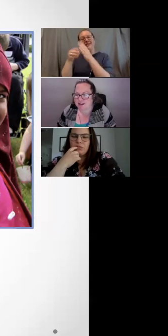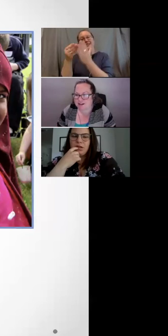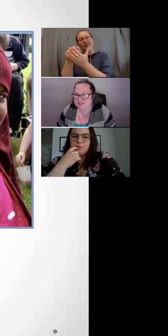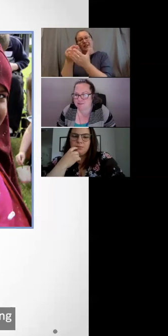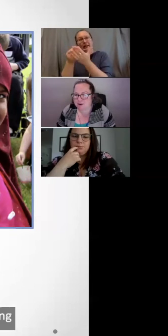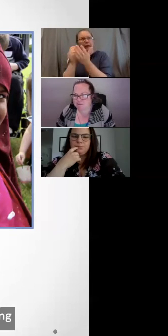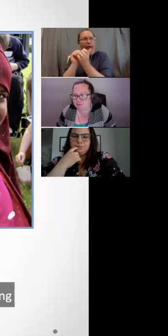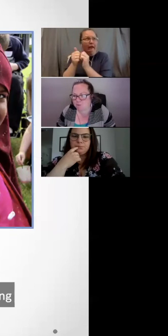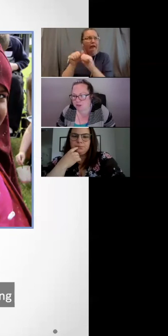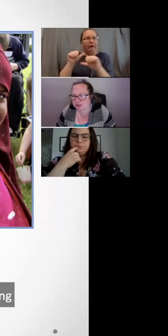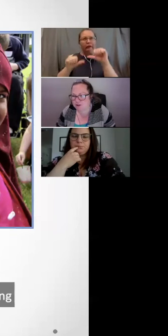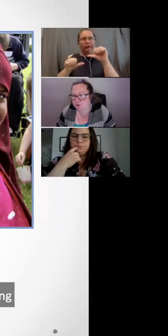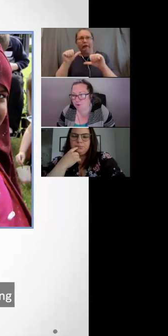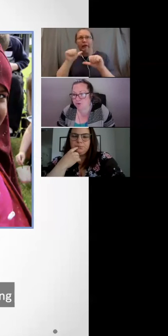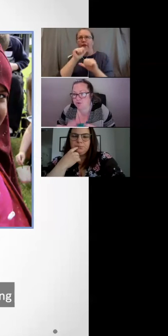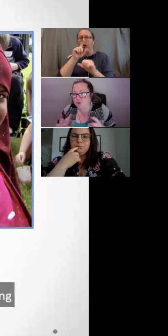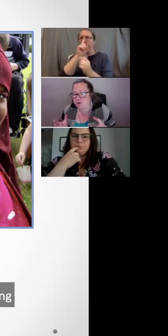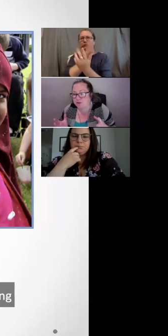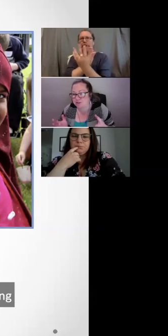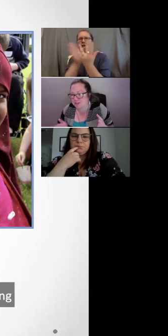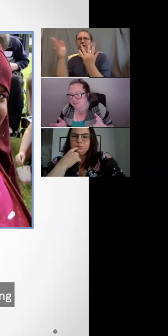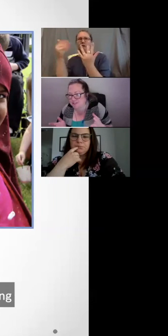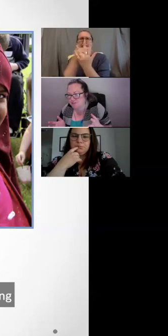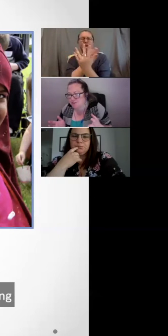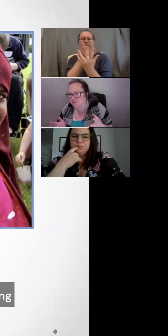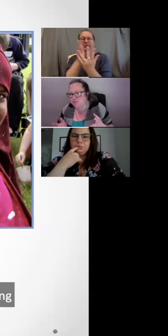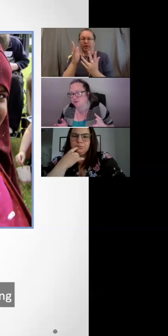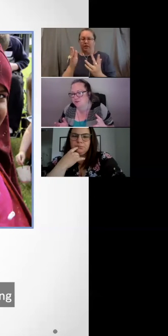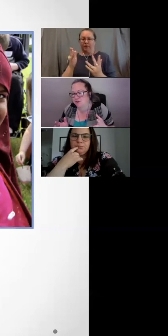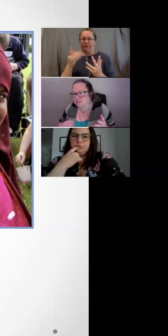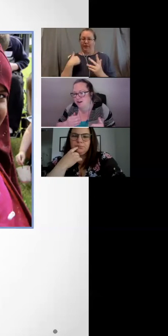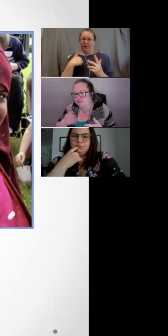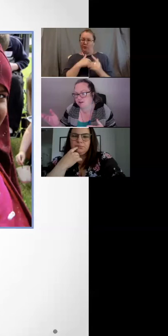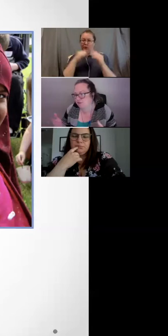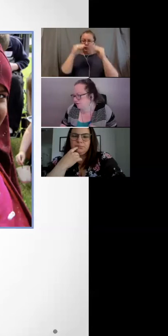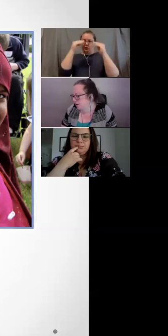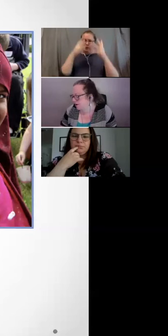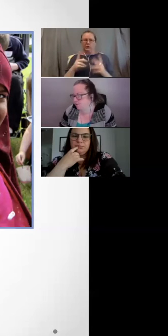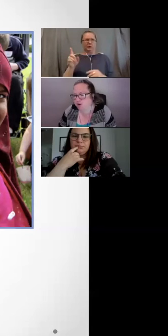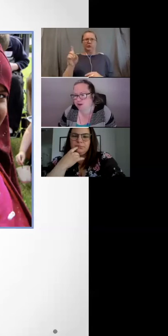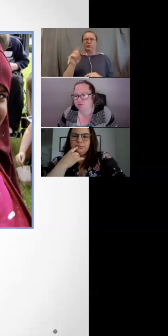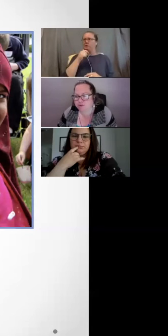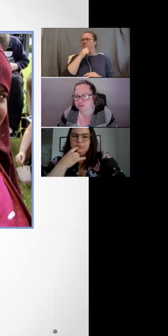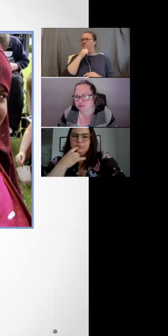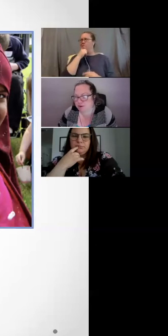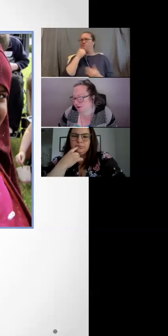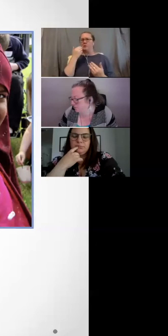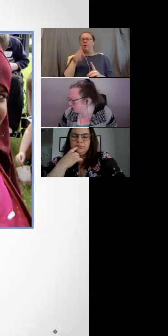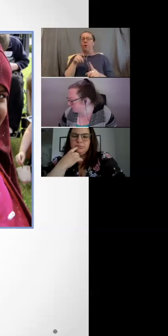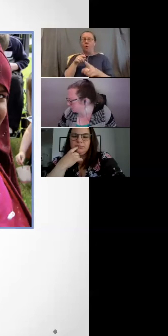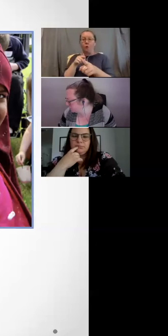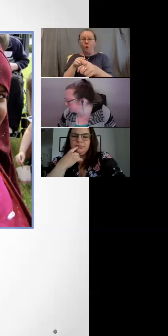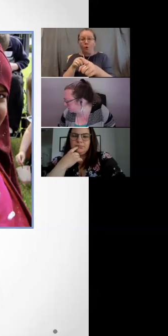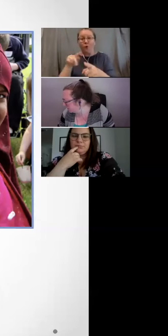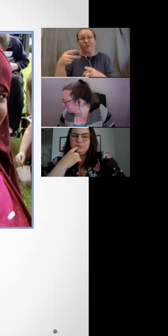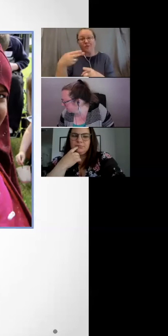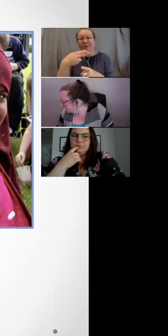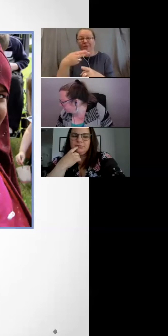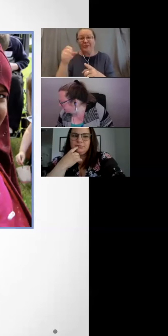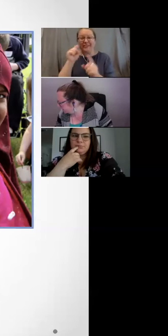that. Sometimes we don't always know where to look as teachers, and so it's great to have another community resource that we can reach out